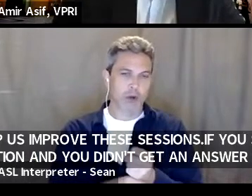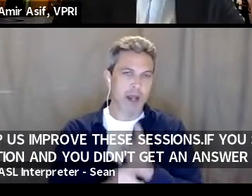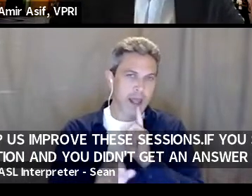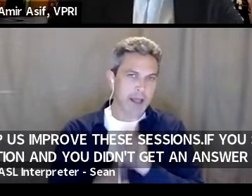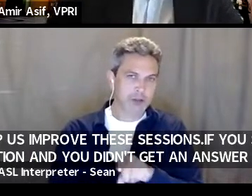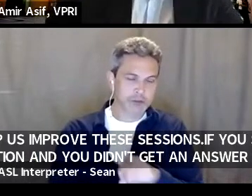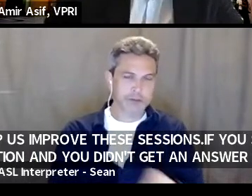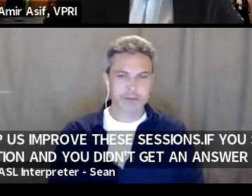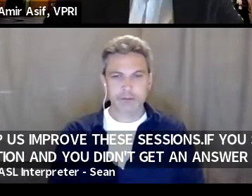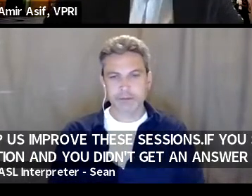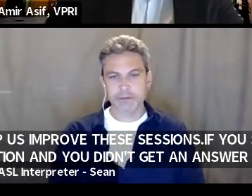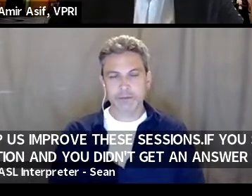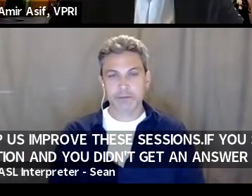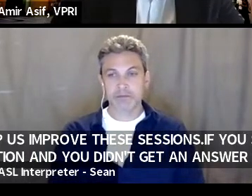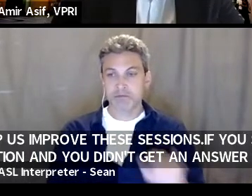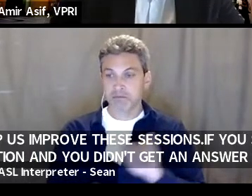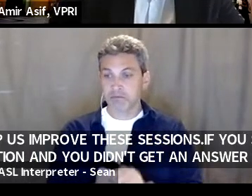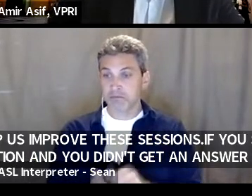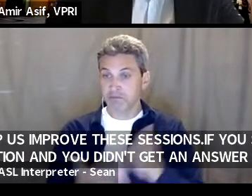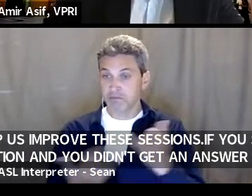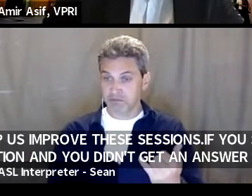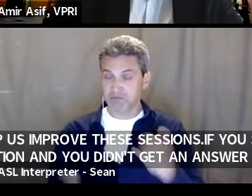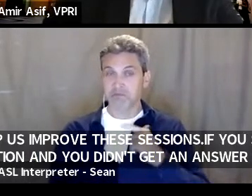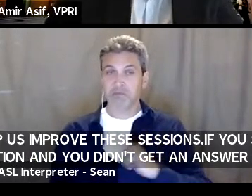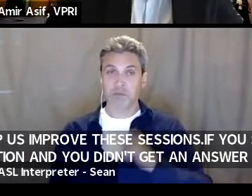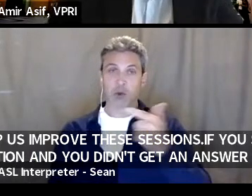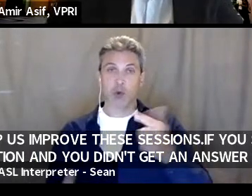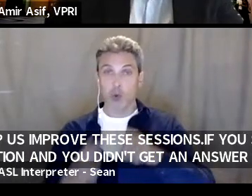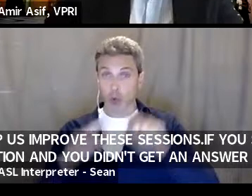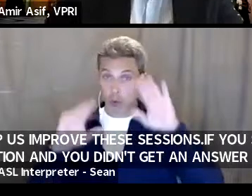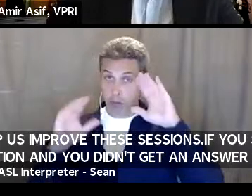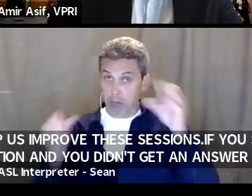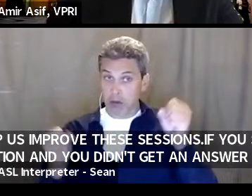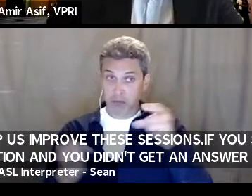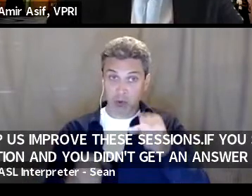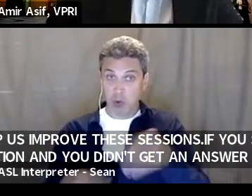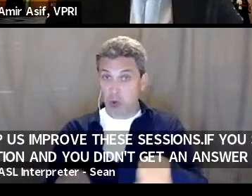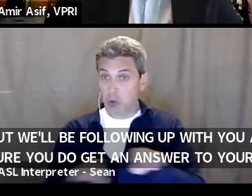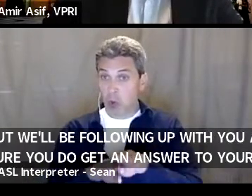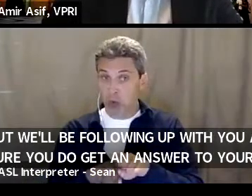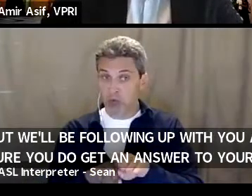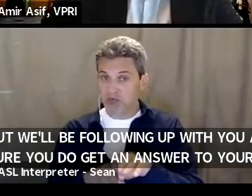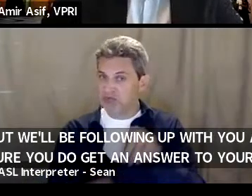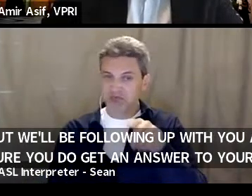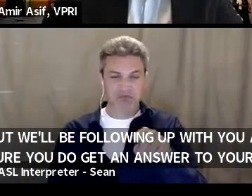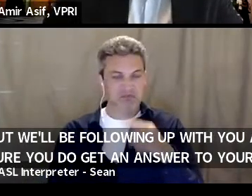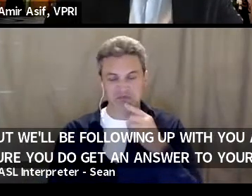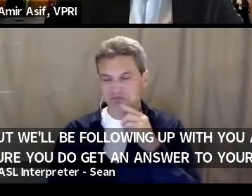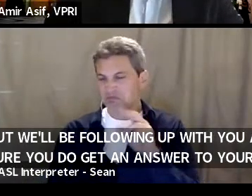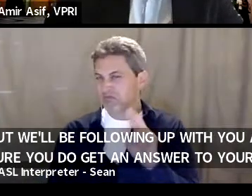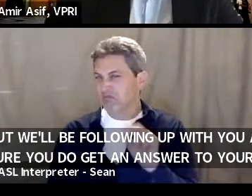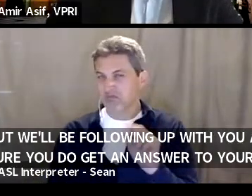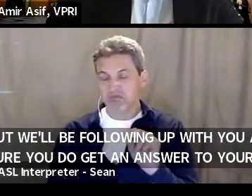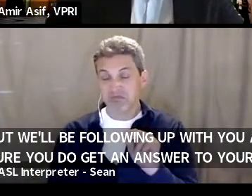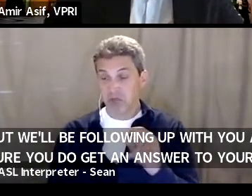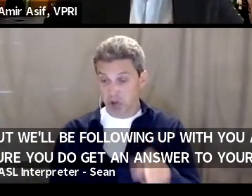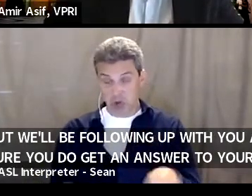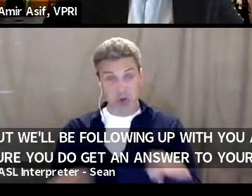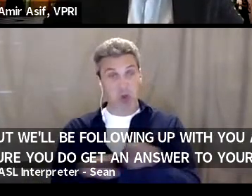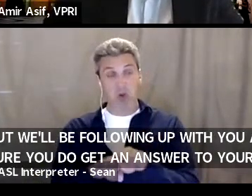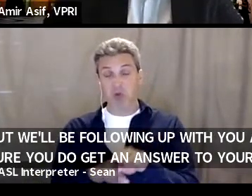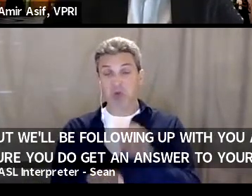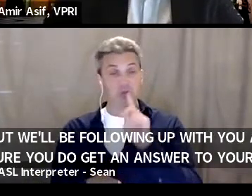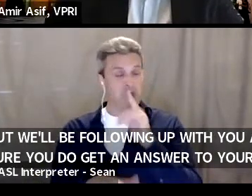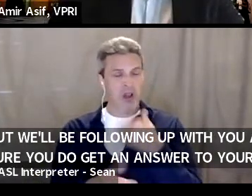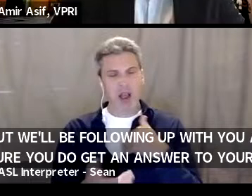question. And with that, I will just turn it back to the president for any closing remarks. Just really by way of closing, I just want to thank